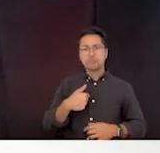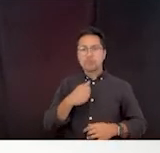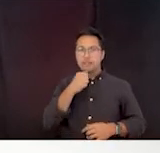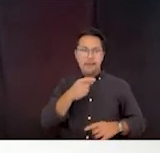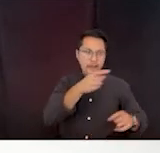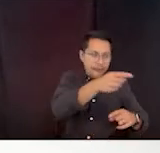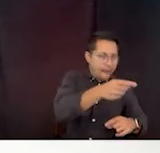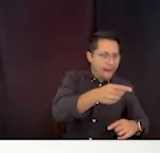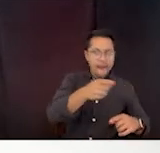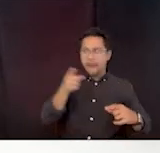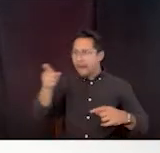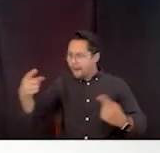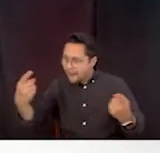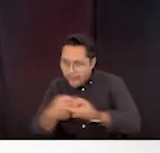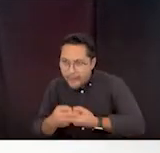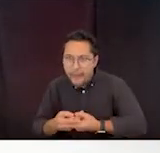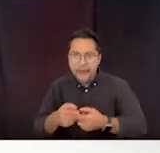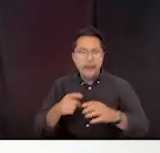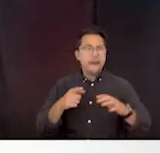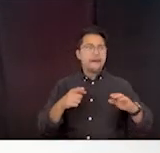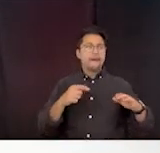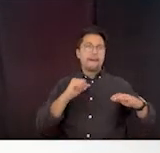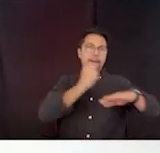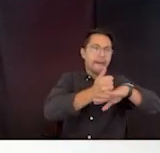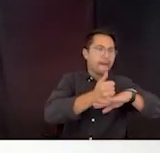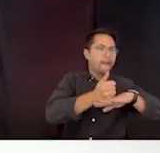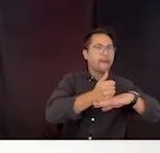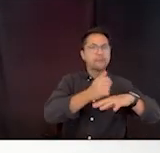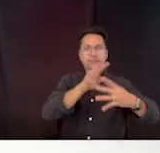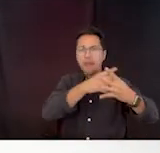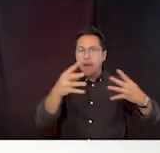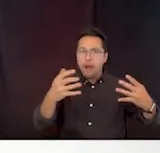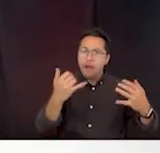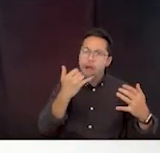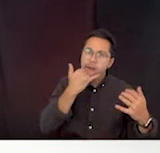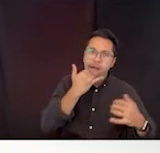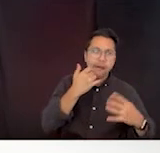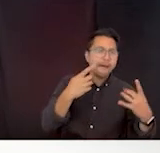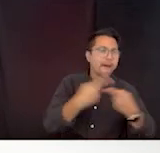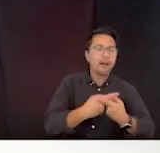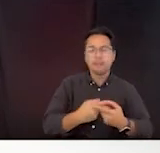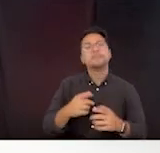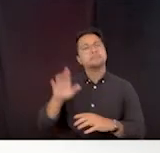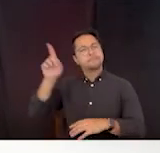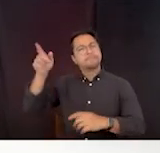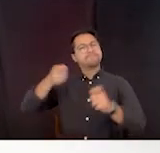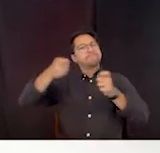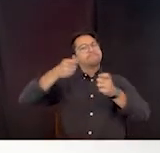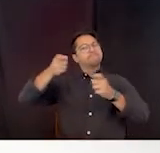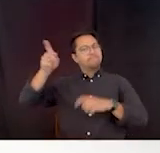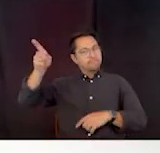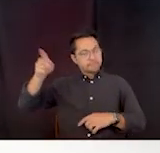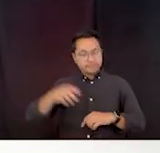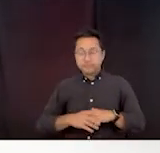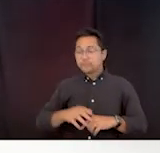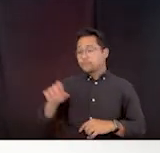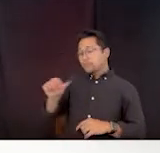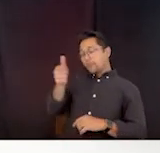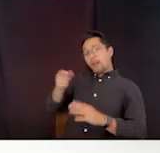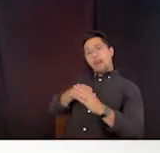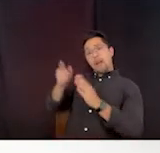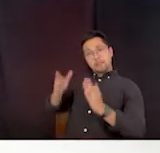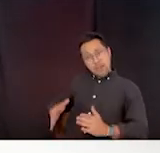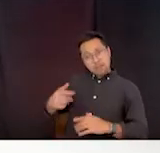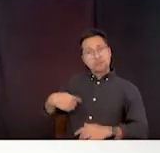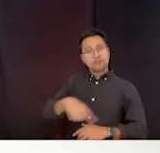different medical processes, giving you time between them, or whatever is needed for that. Additionally, other specialists that we often